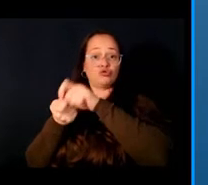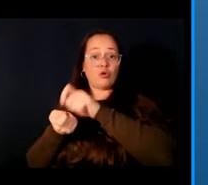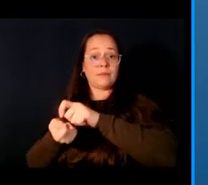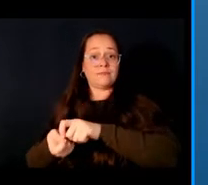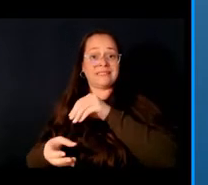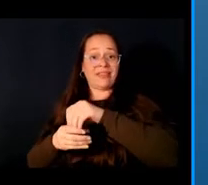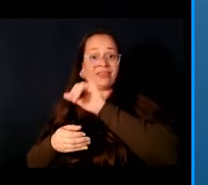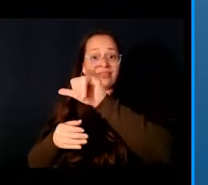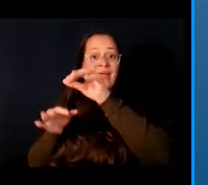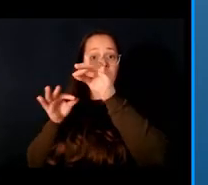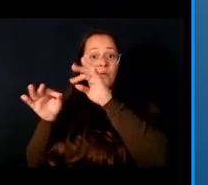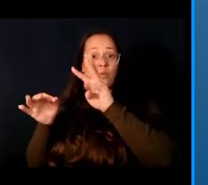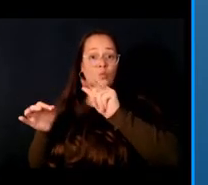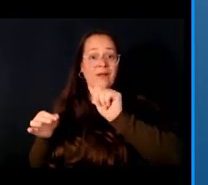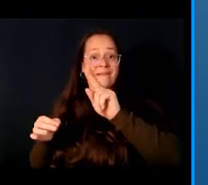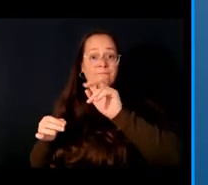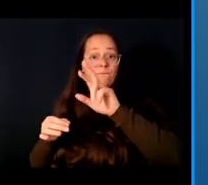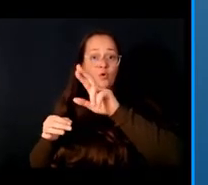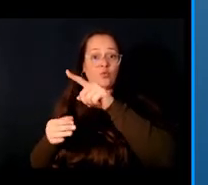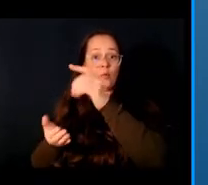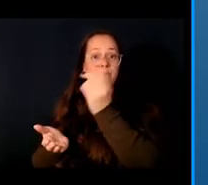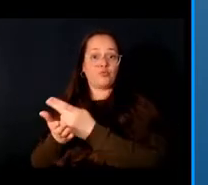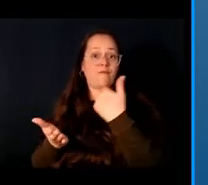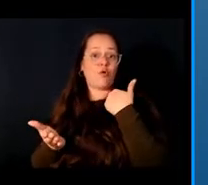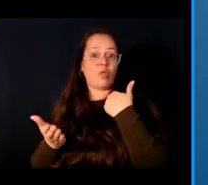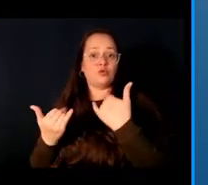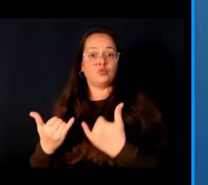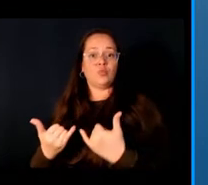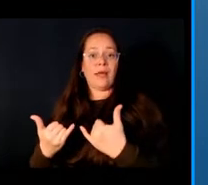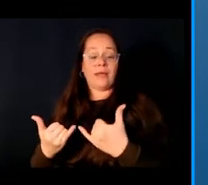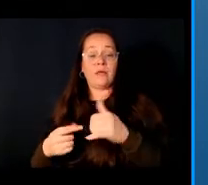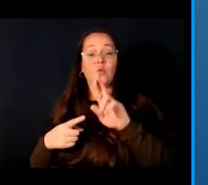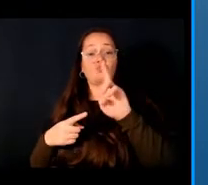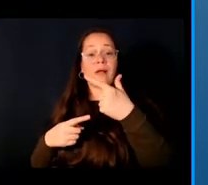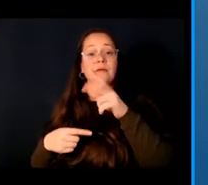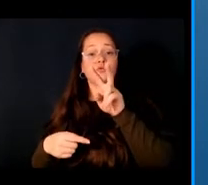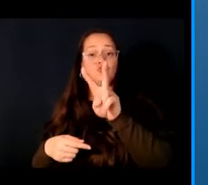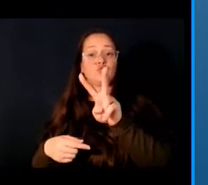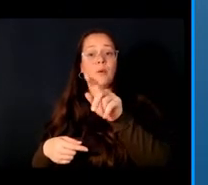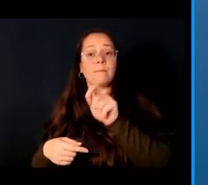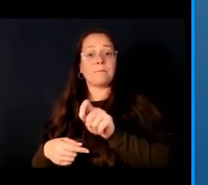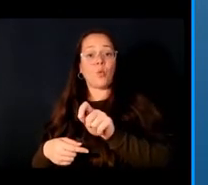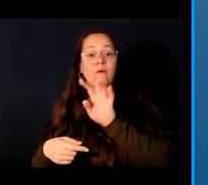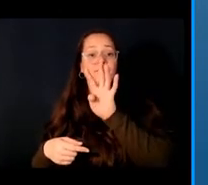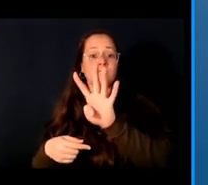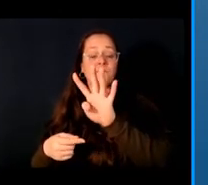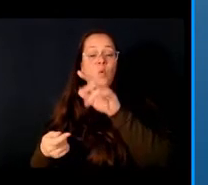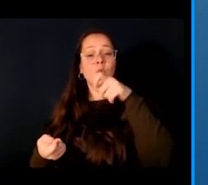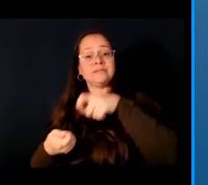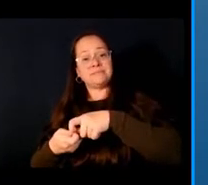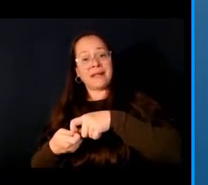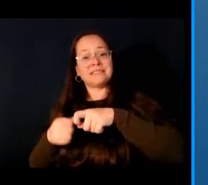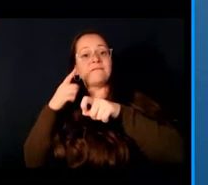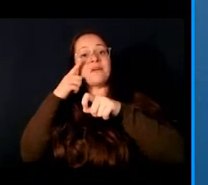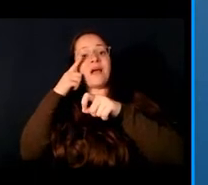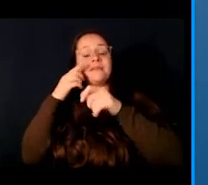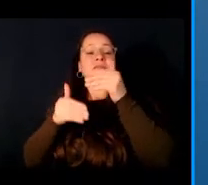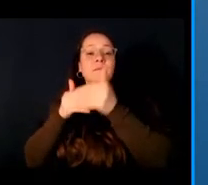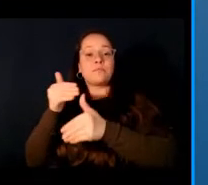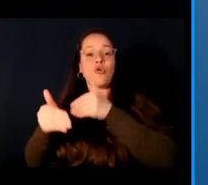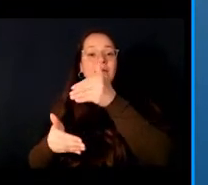waiver you approved earlier today regulation 2.4 specifies the process